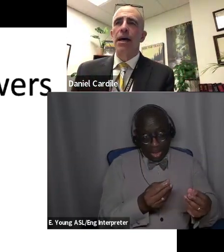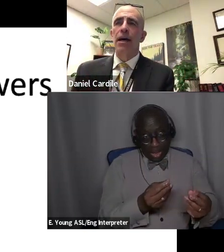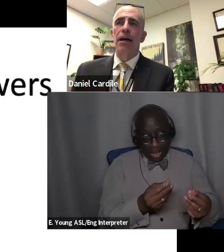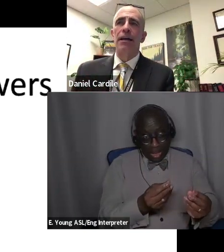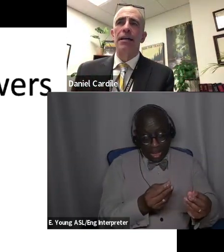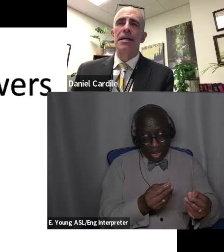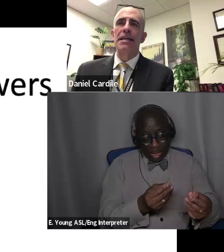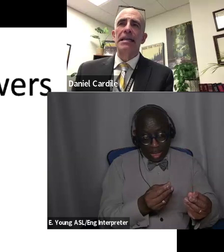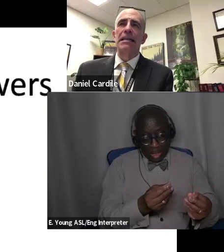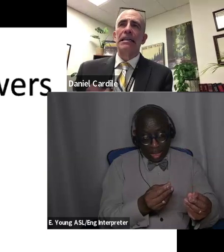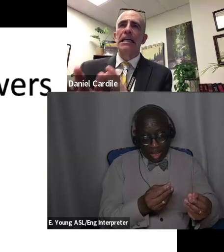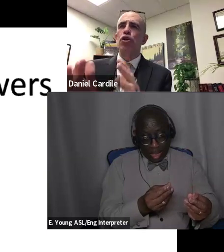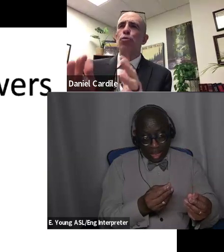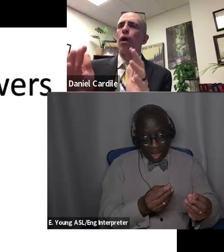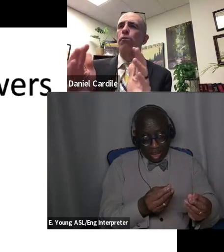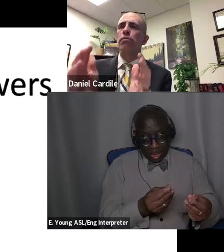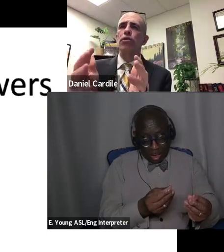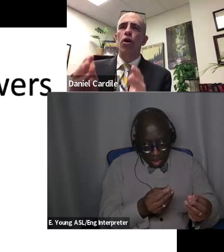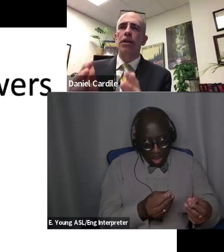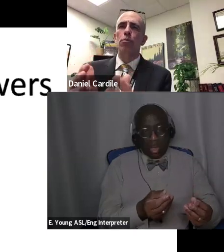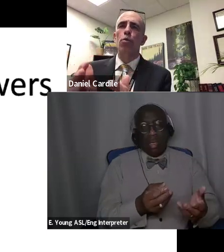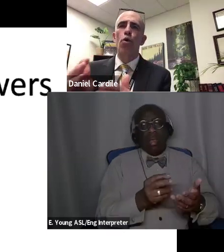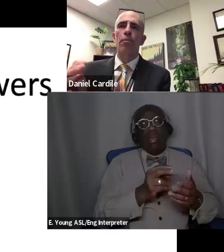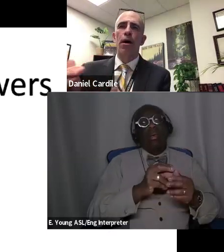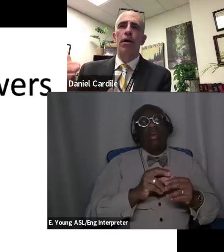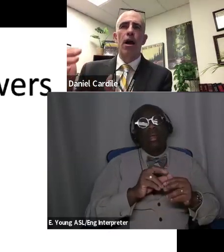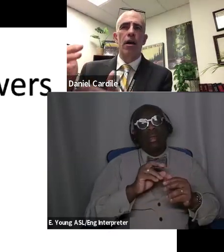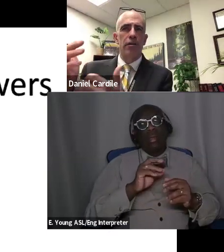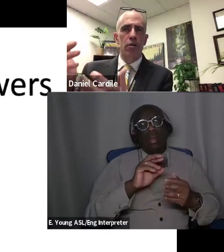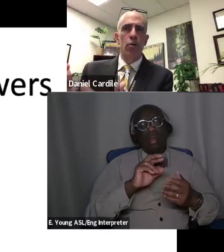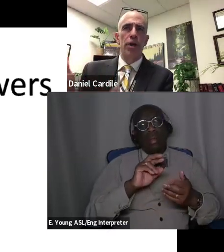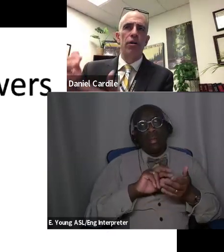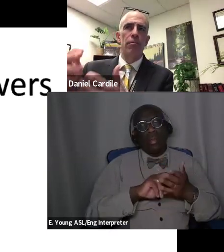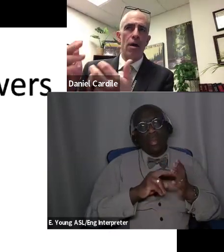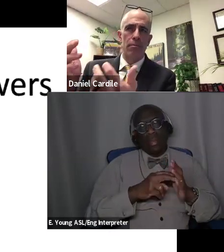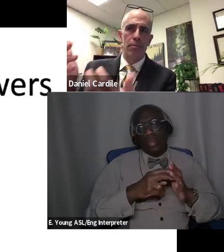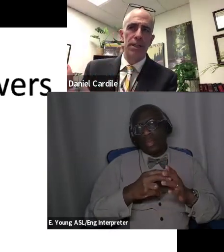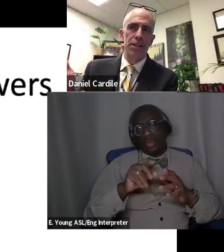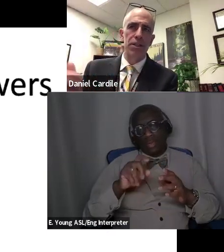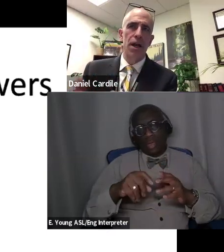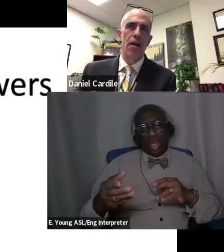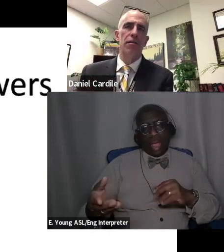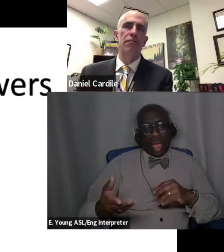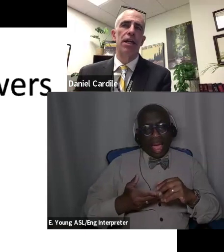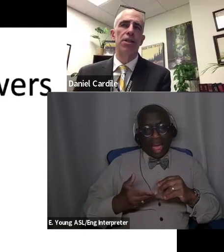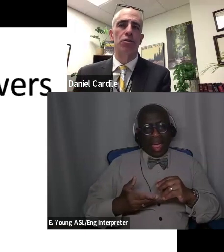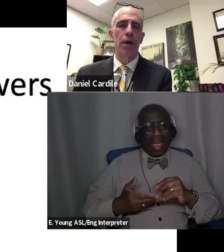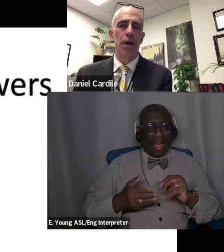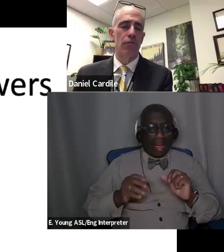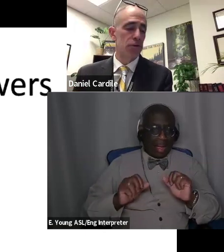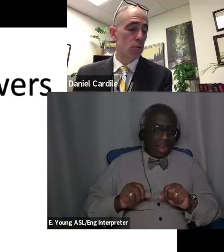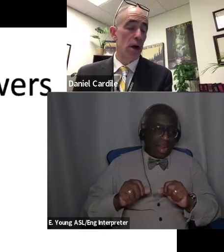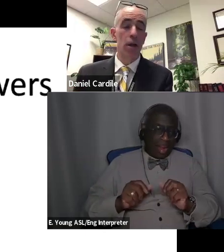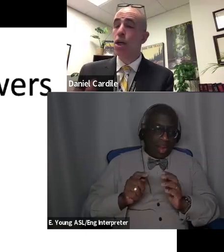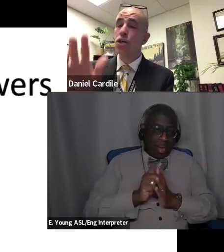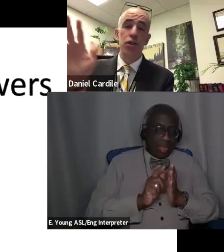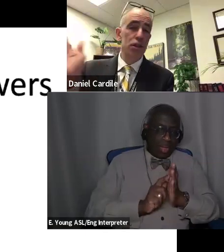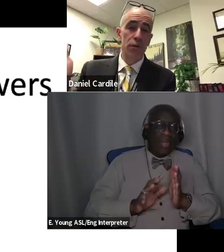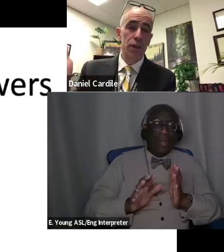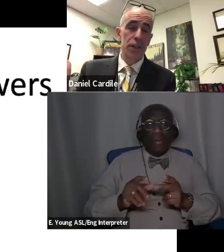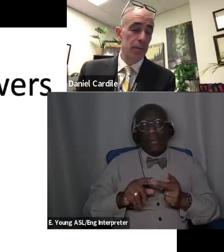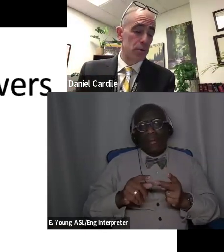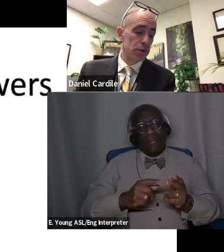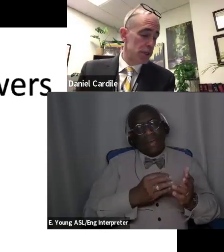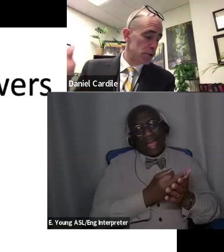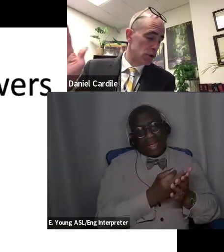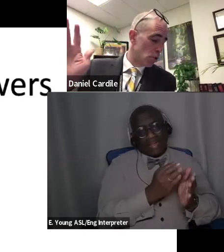property, again, you're probably talking more about hiring a lawyer and potentially hiring a financial planner as well. Just